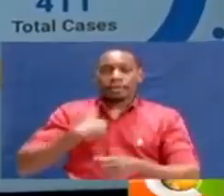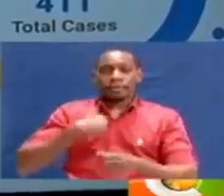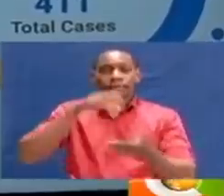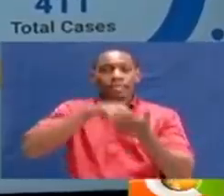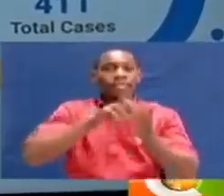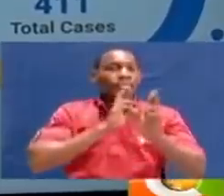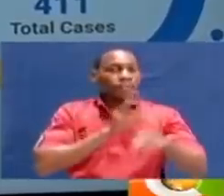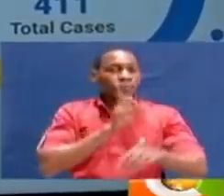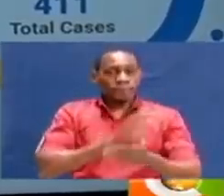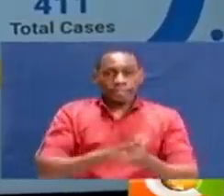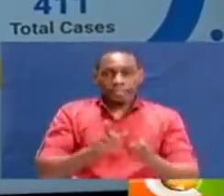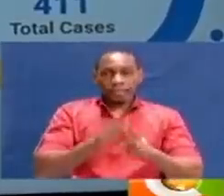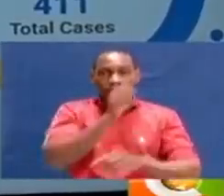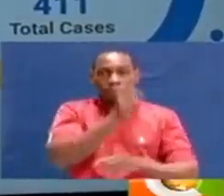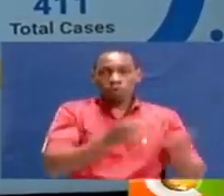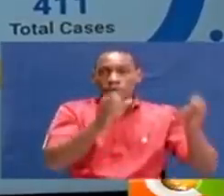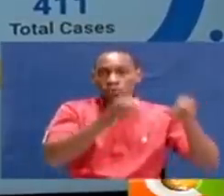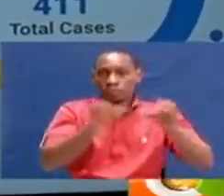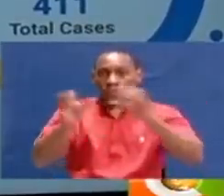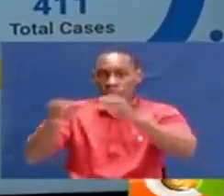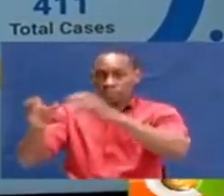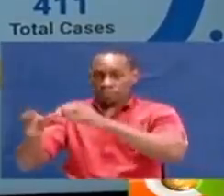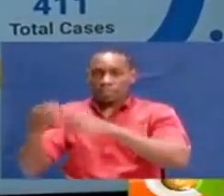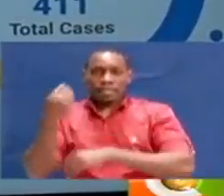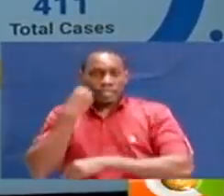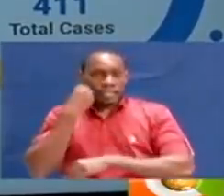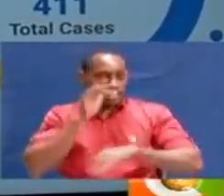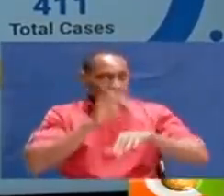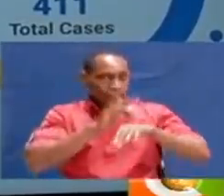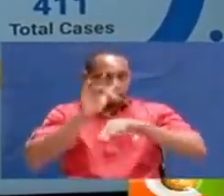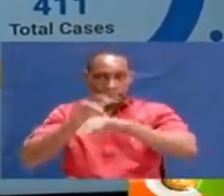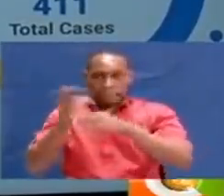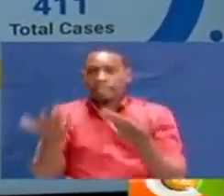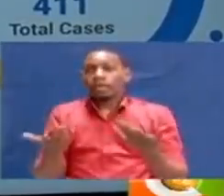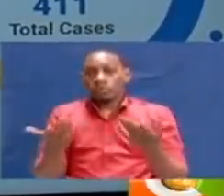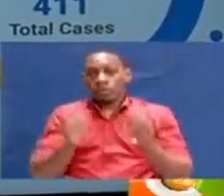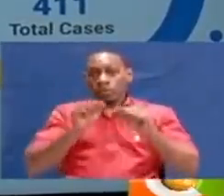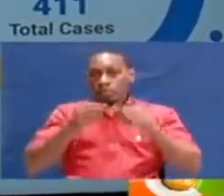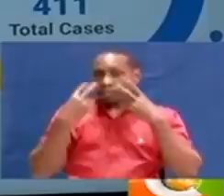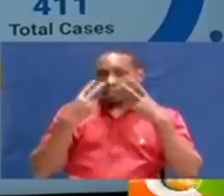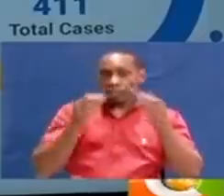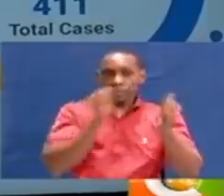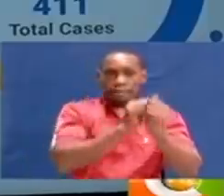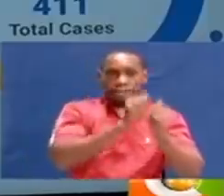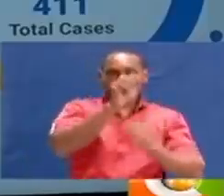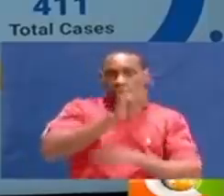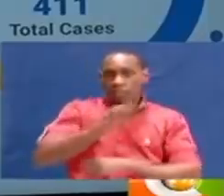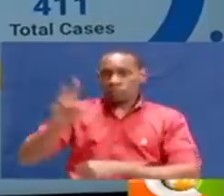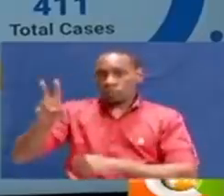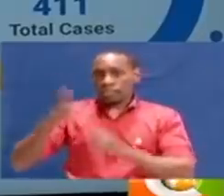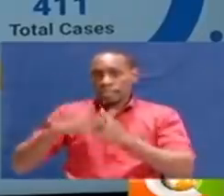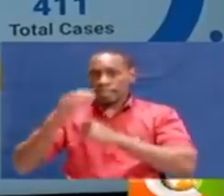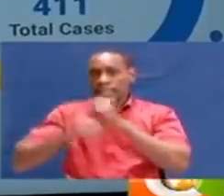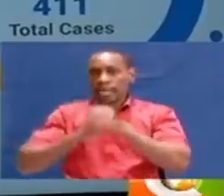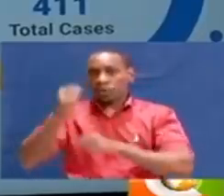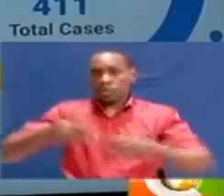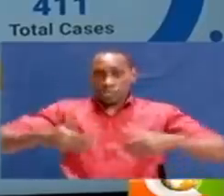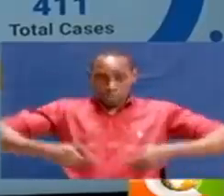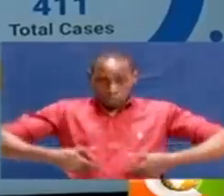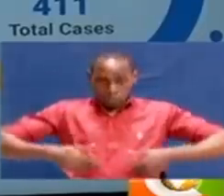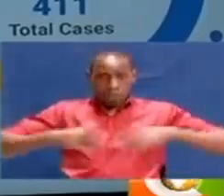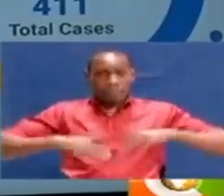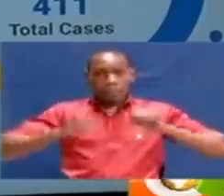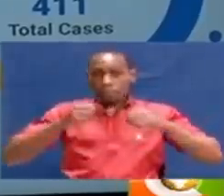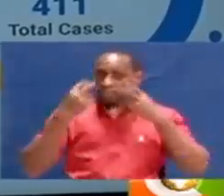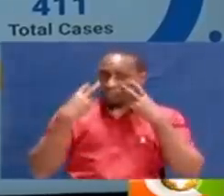look at the age groups, just in terms of the disease, you can see the 15 to 29s, and these are the young people. You can